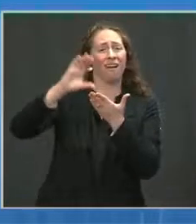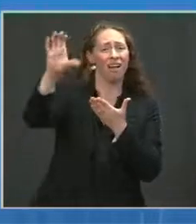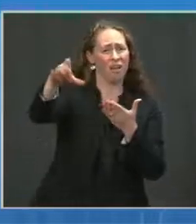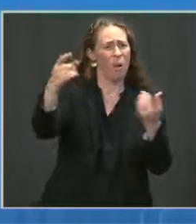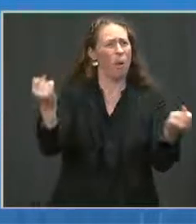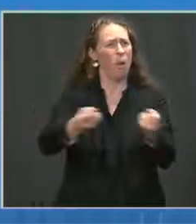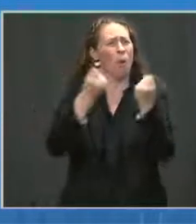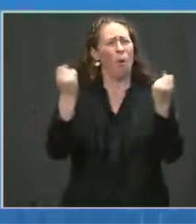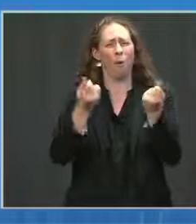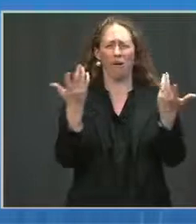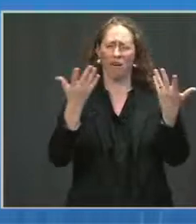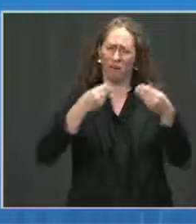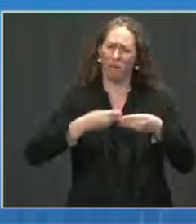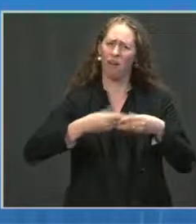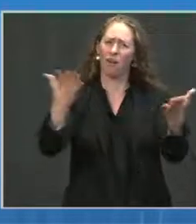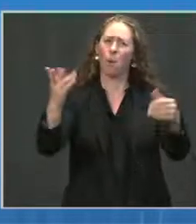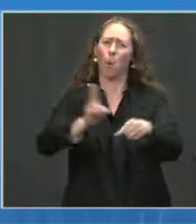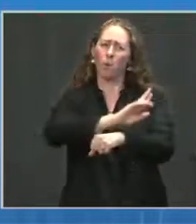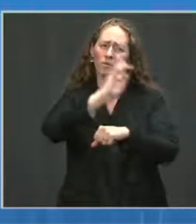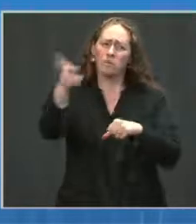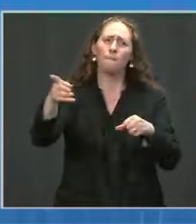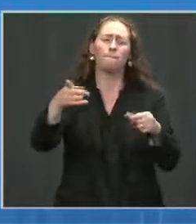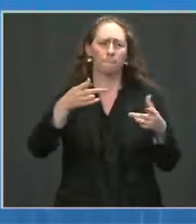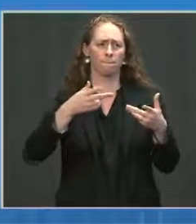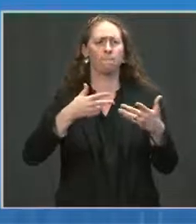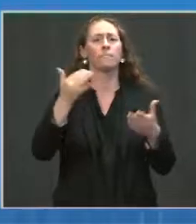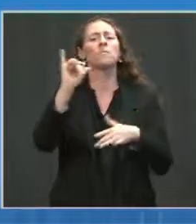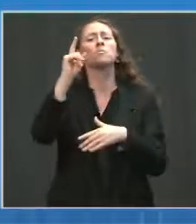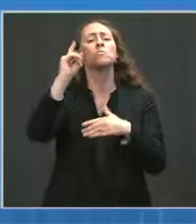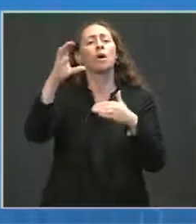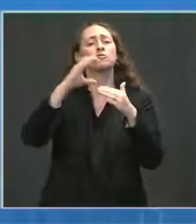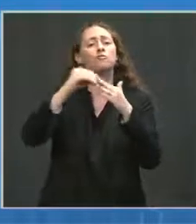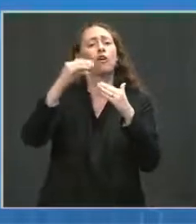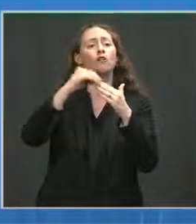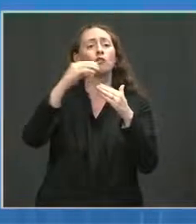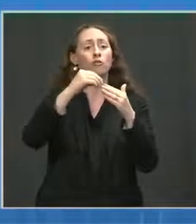Plan, to give $100 to anyone who gets fully vaccinated.